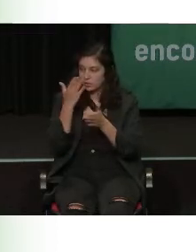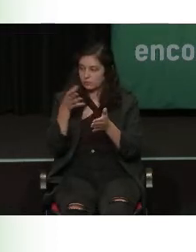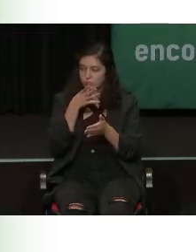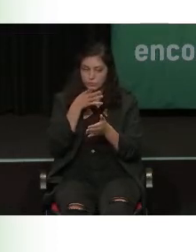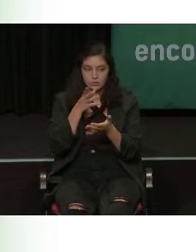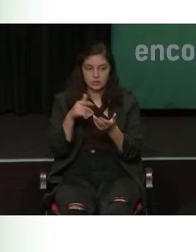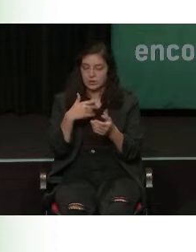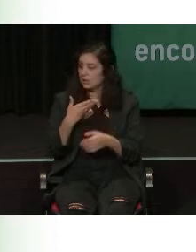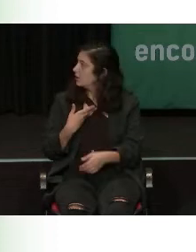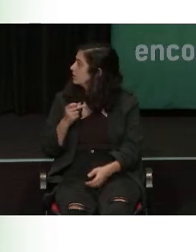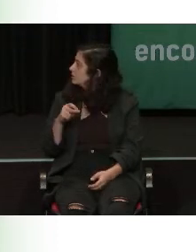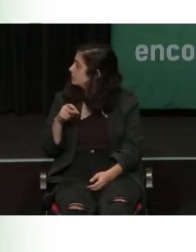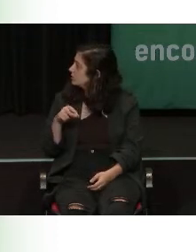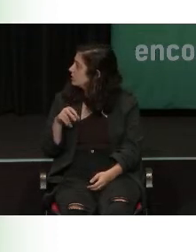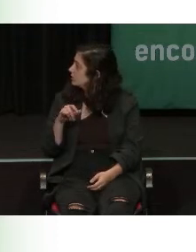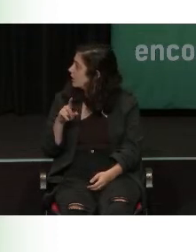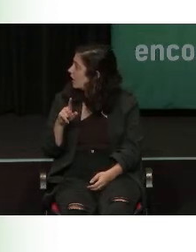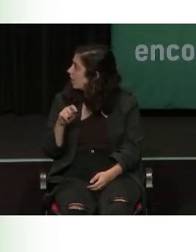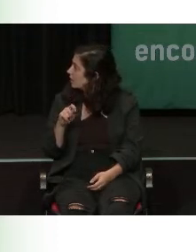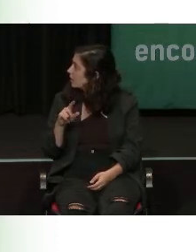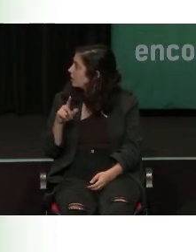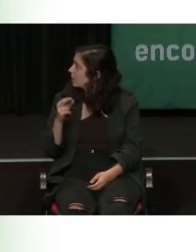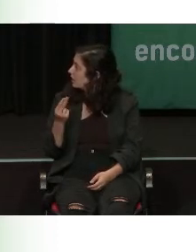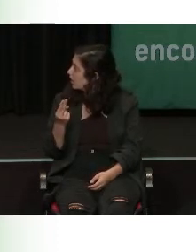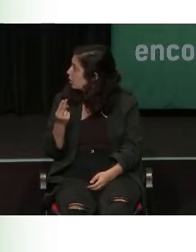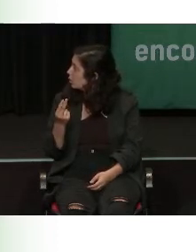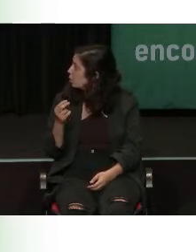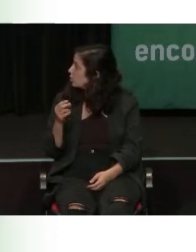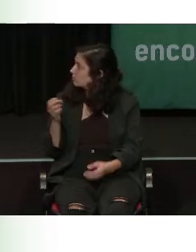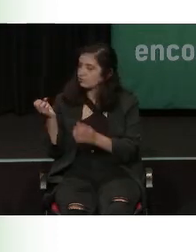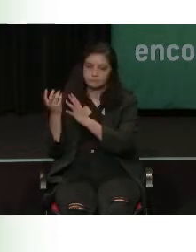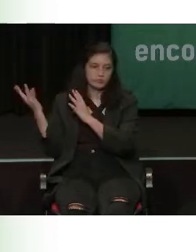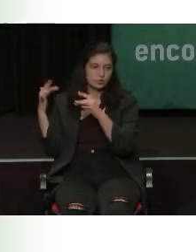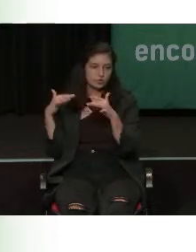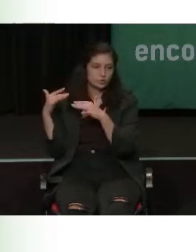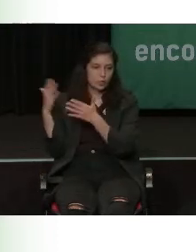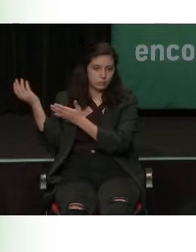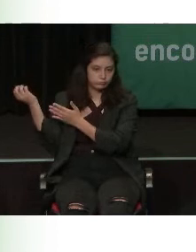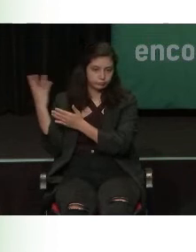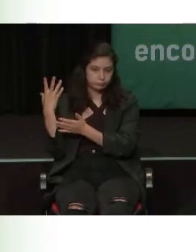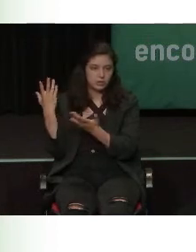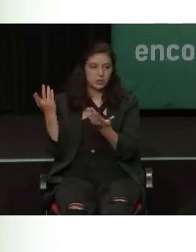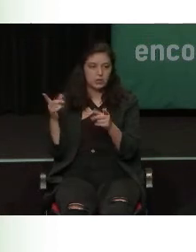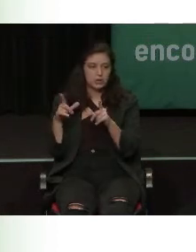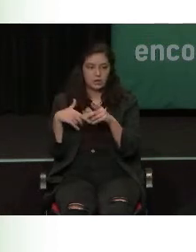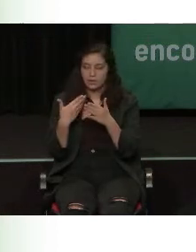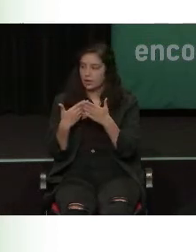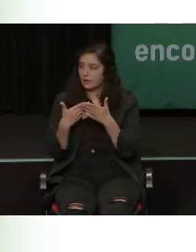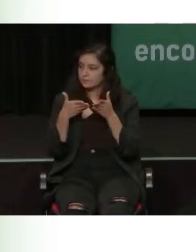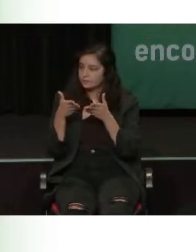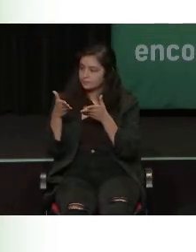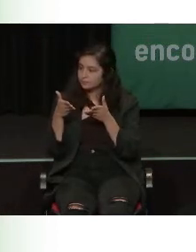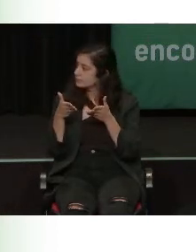like Daniel Alves, Leo Messi, Ronaldinho, Roberto Carlos, and others. And they really helped us a